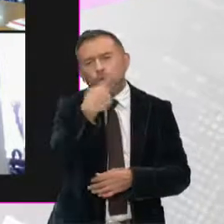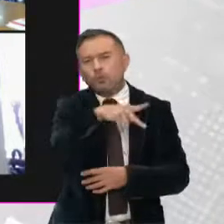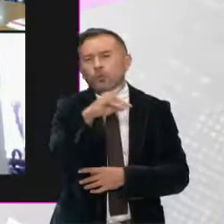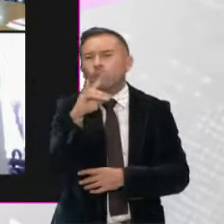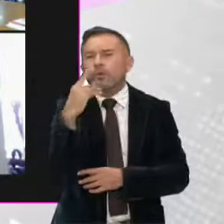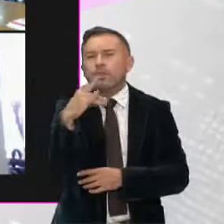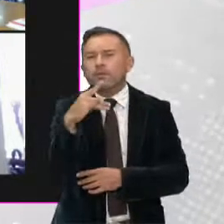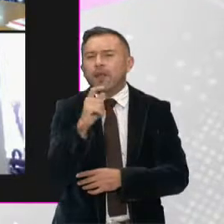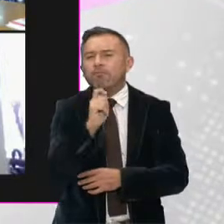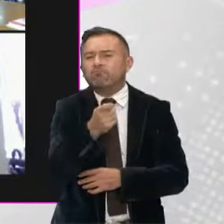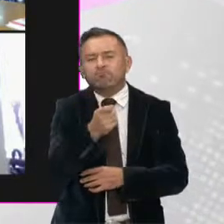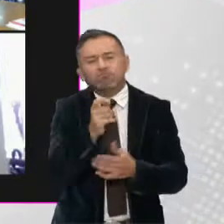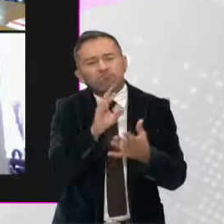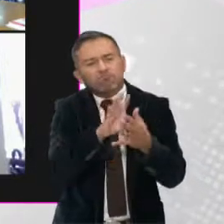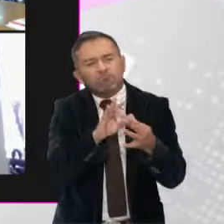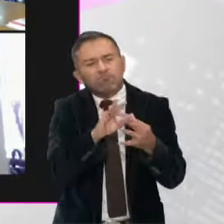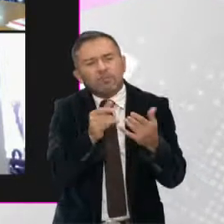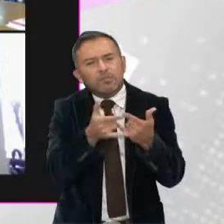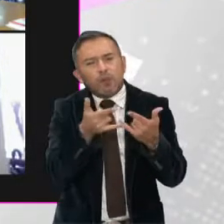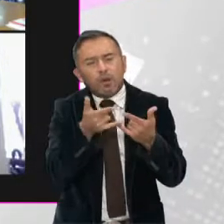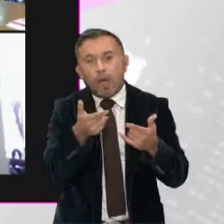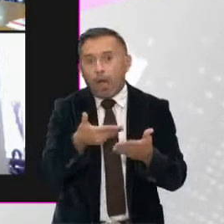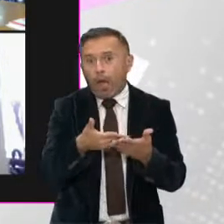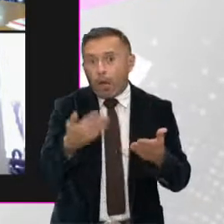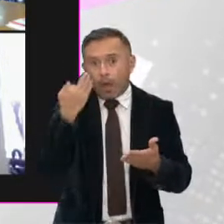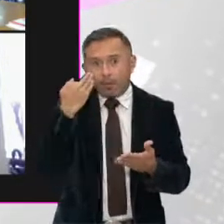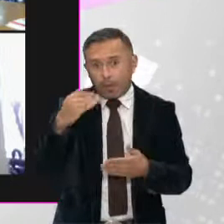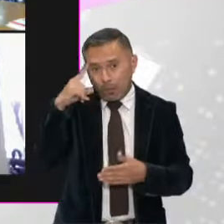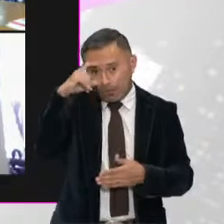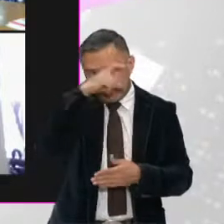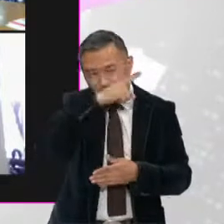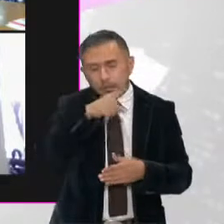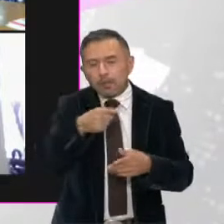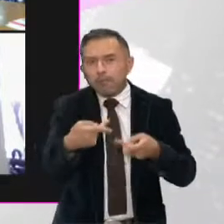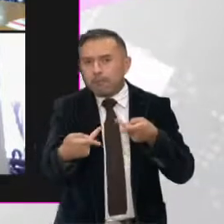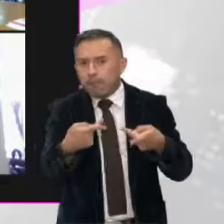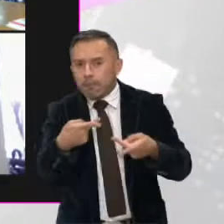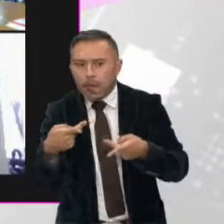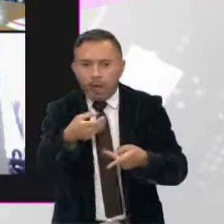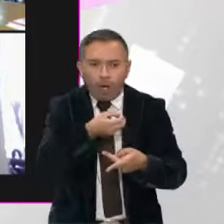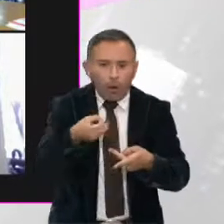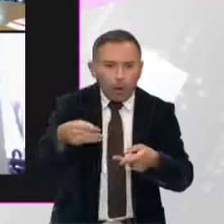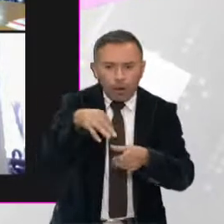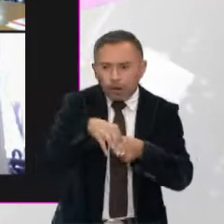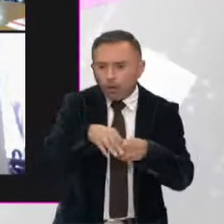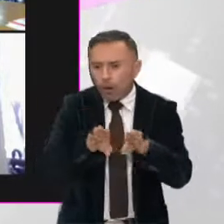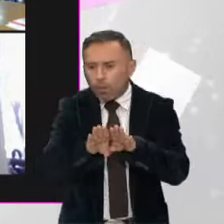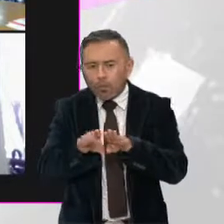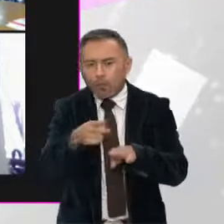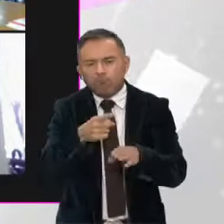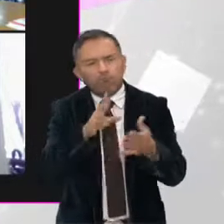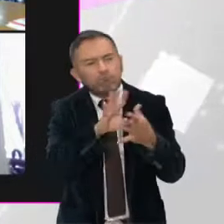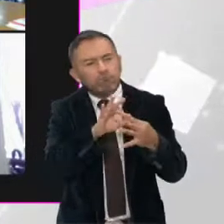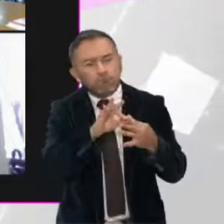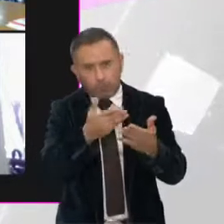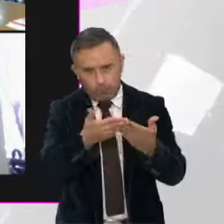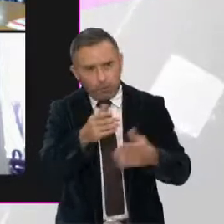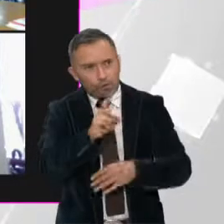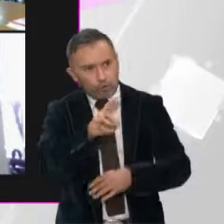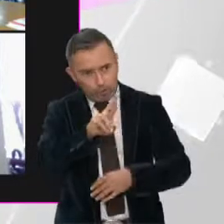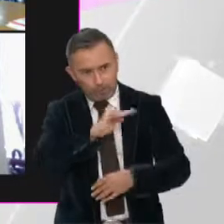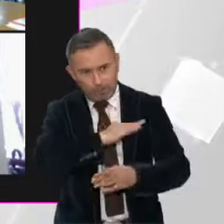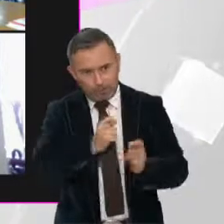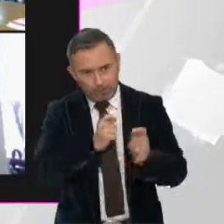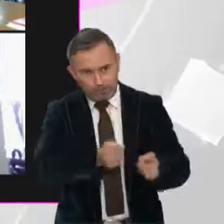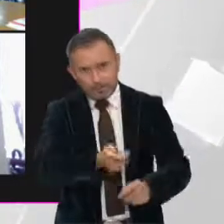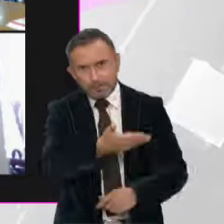this experience in Bolivia of organizing elections in these difficult times. Please, doctor, you